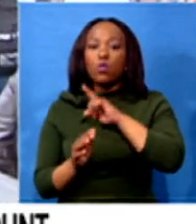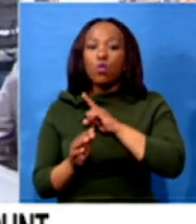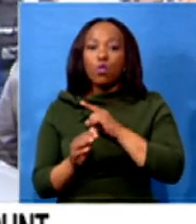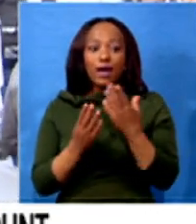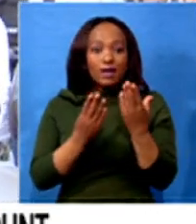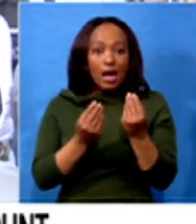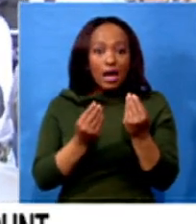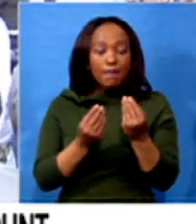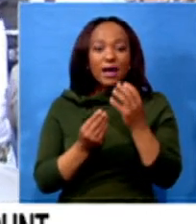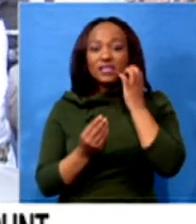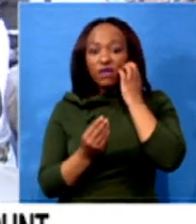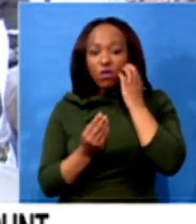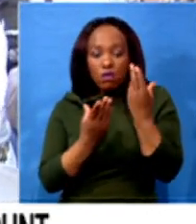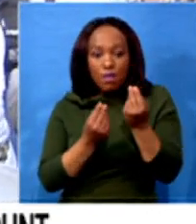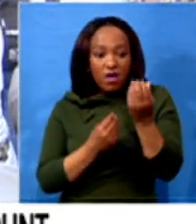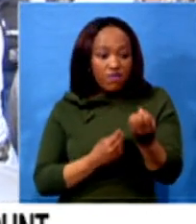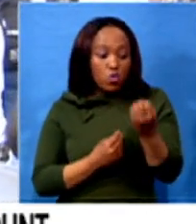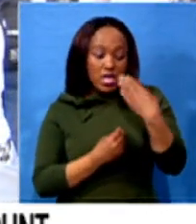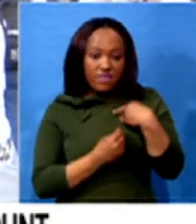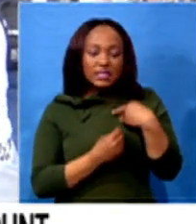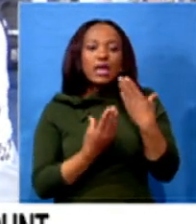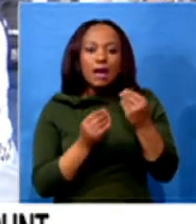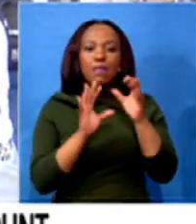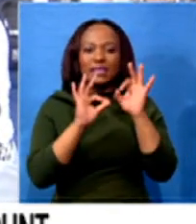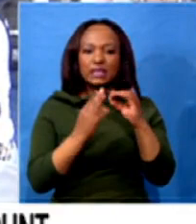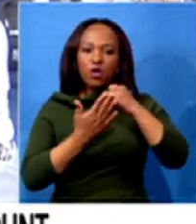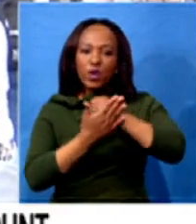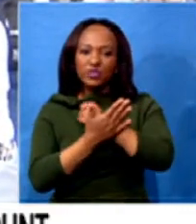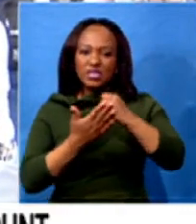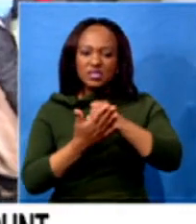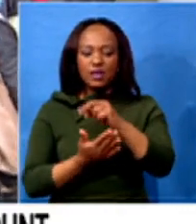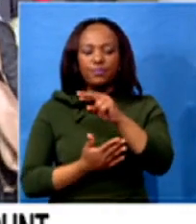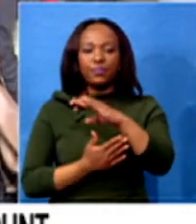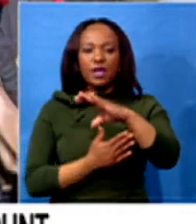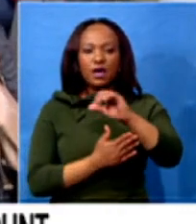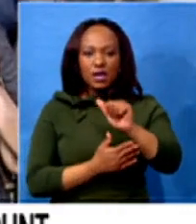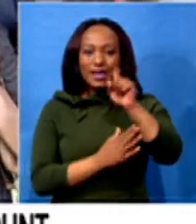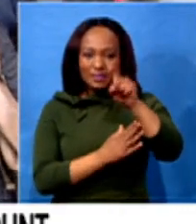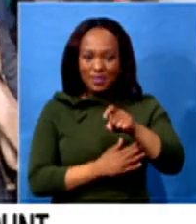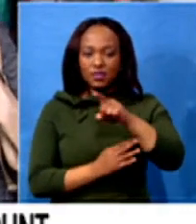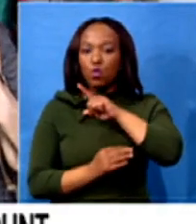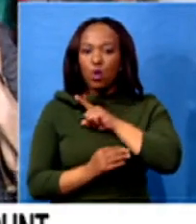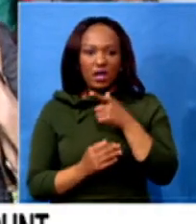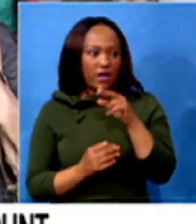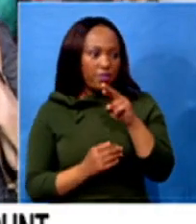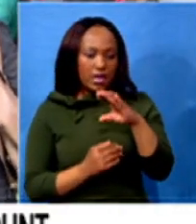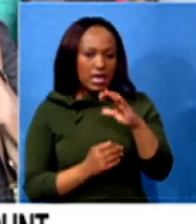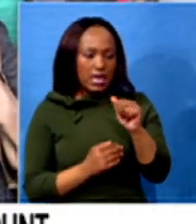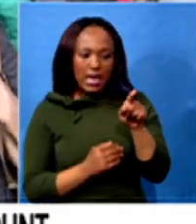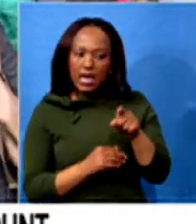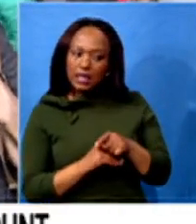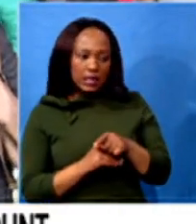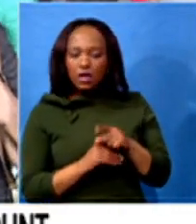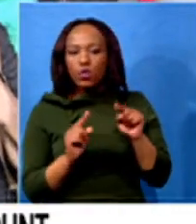give us is the number that is recurred, because if it's not recurred, it's going to be regarded as risky and we will not be able